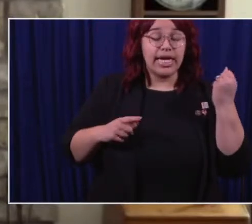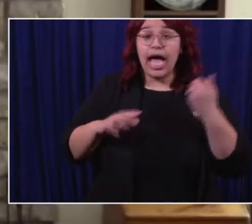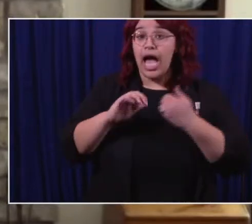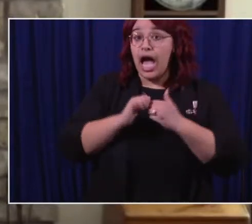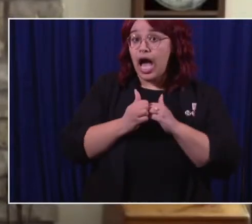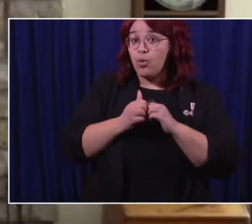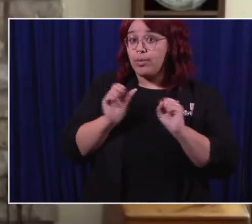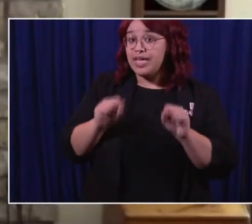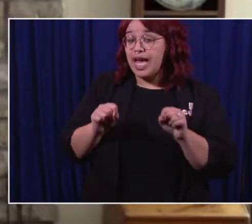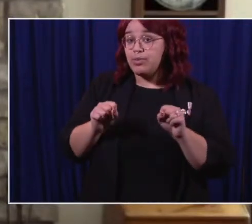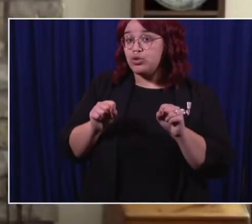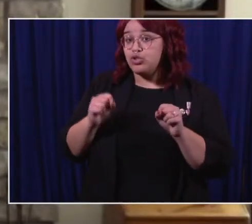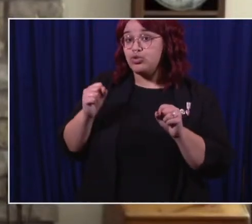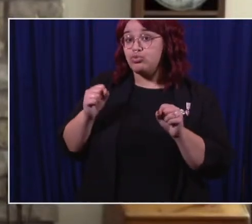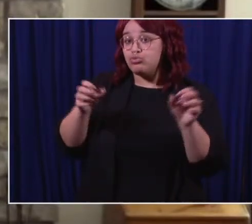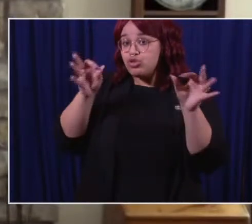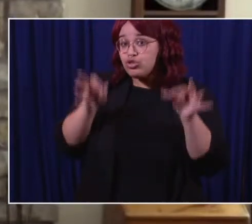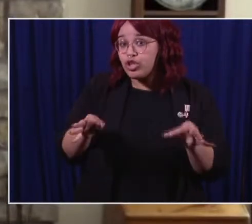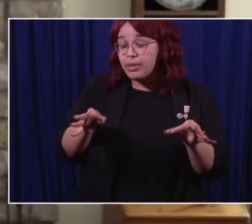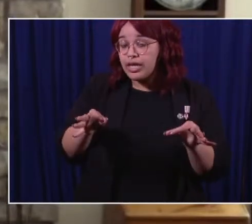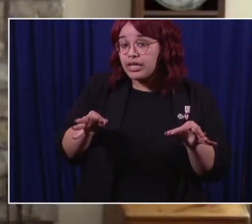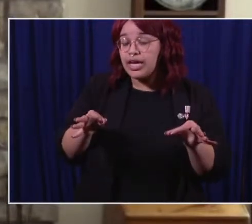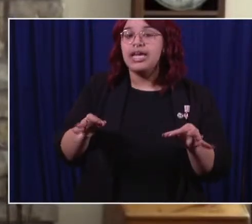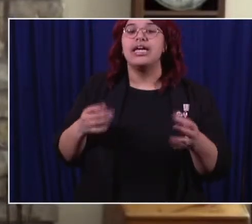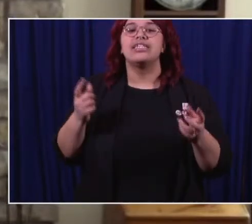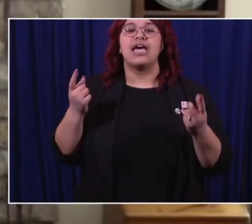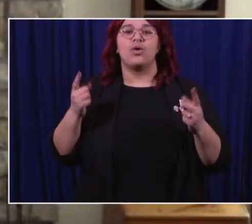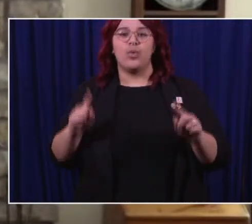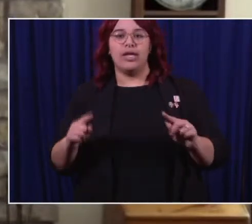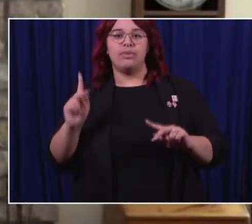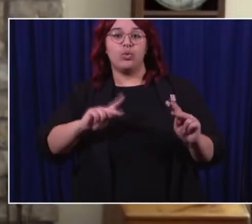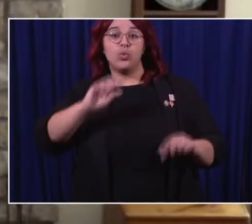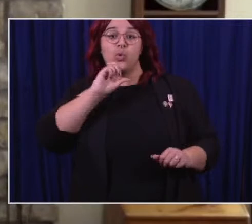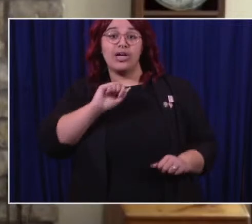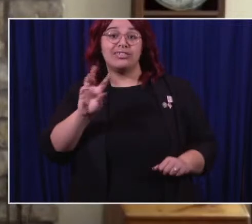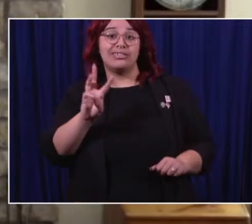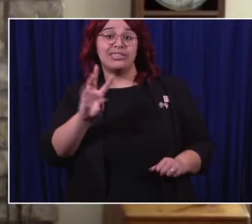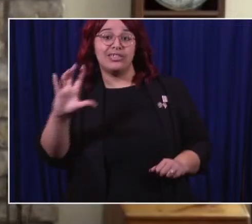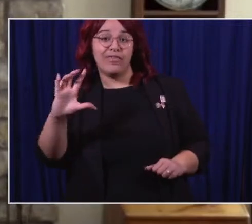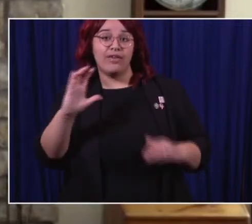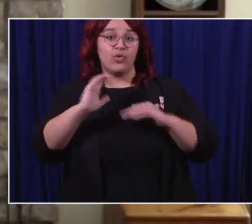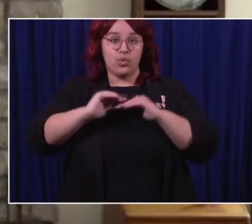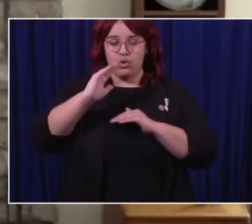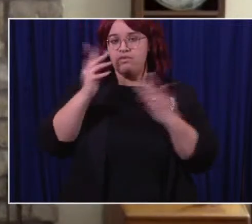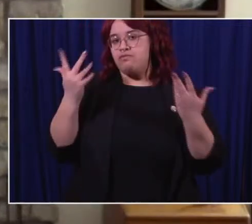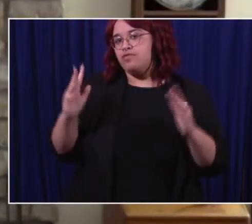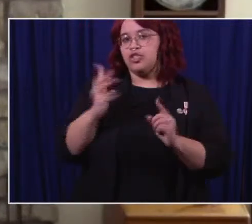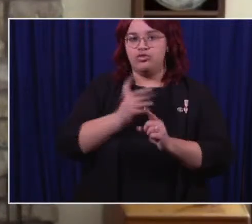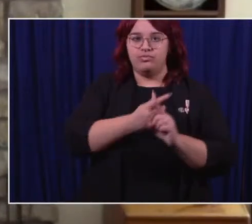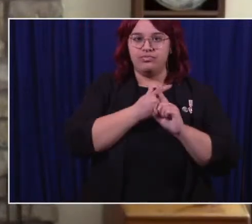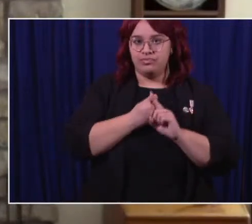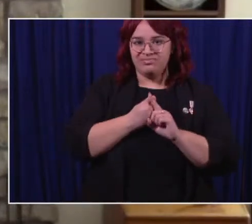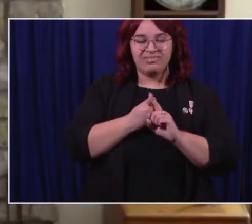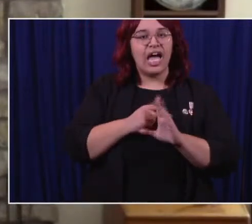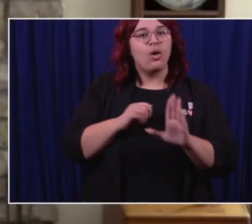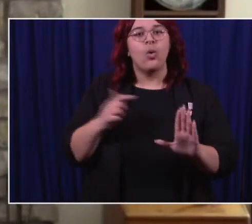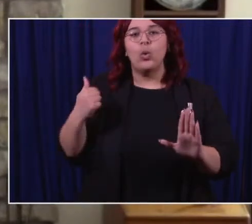older have been able to get their vaccine. 87% of all deaths have come from people 65 years